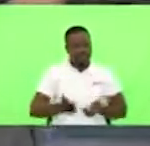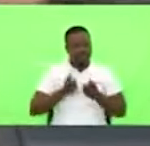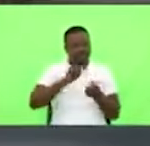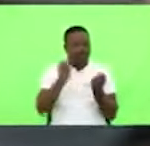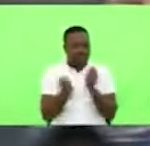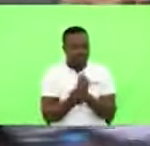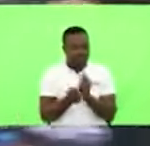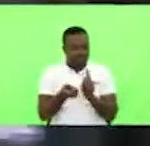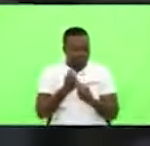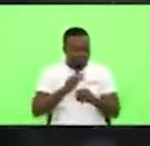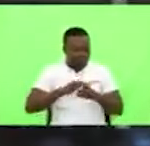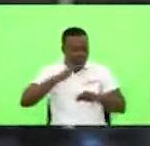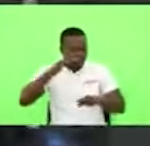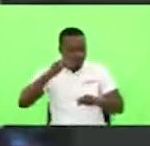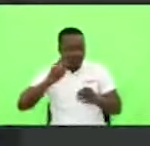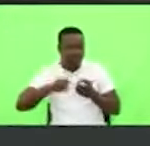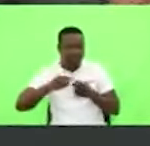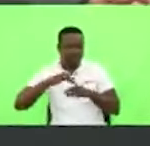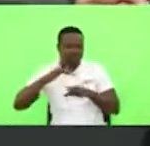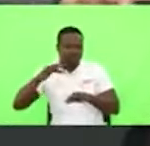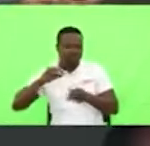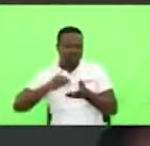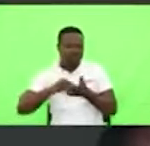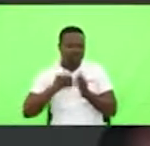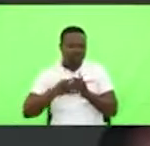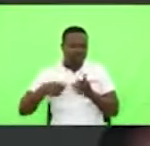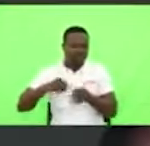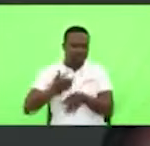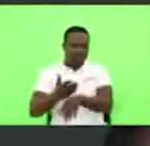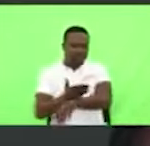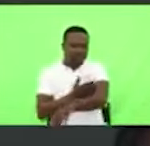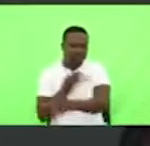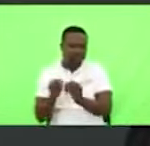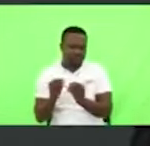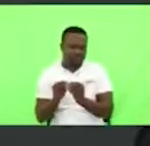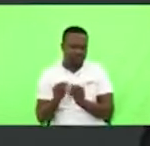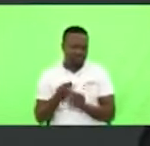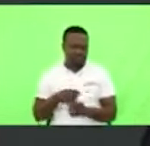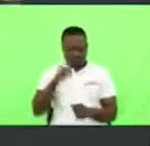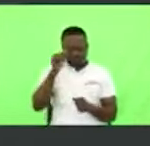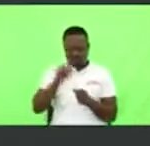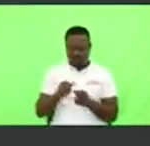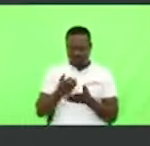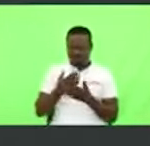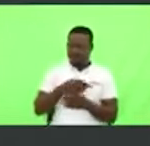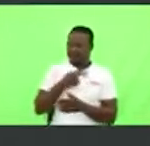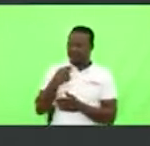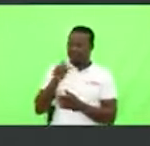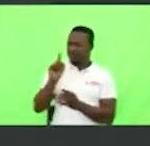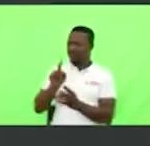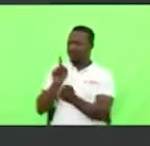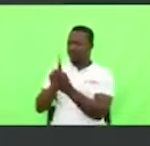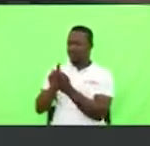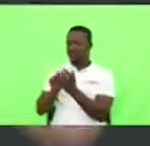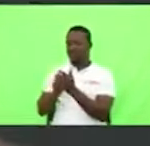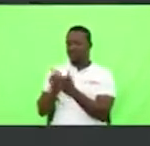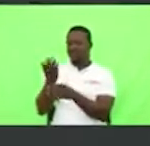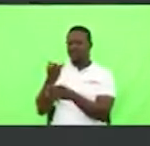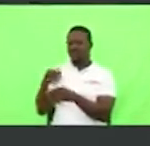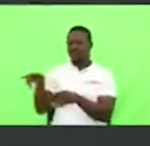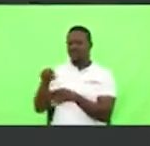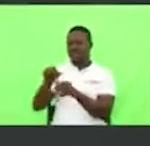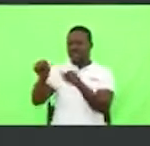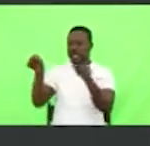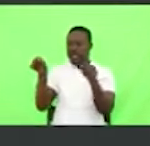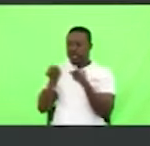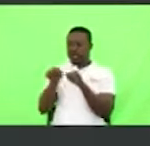to glory, from glory to glory. I met this pastor. I used to be with him in the same